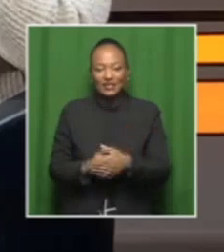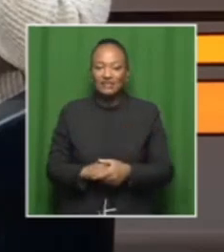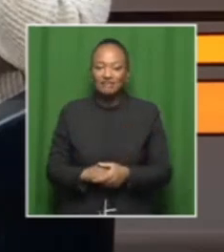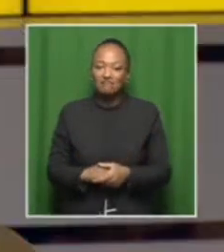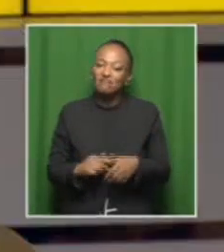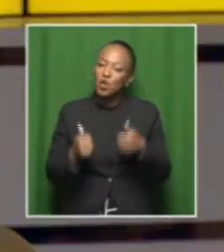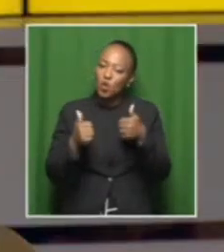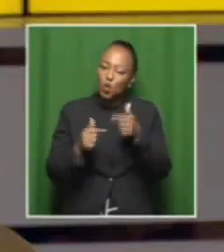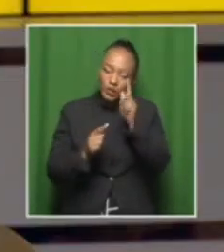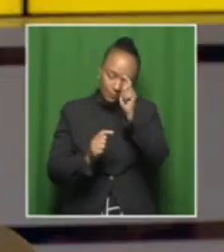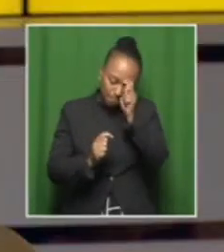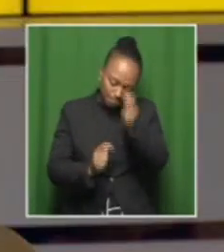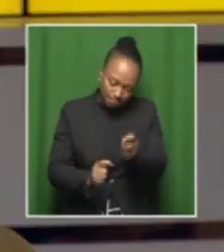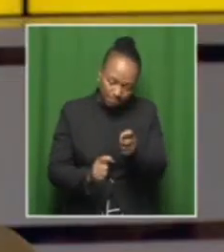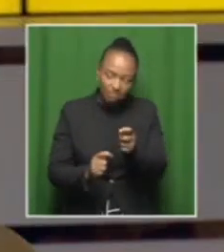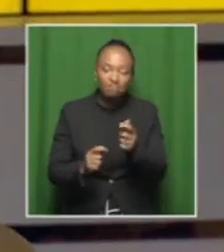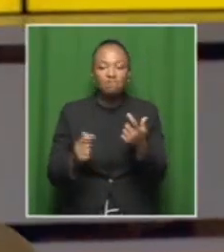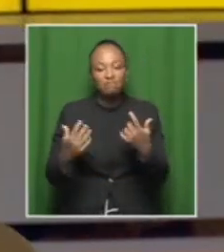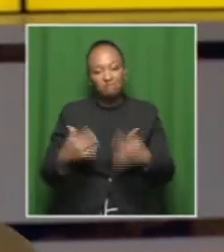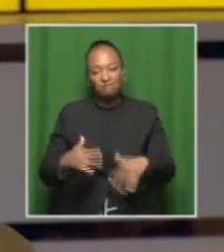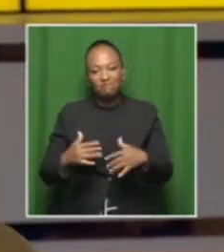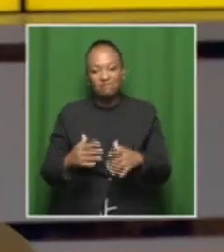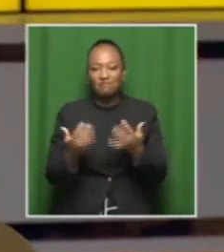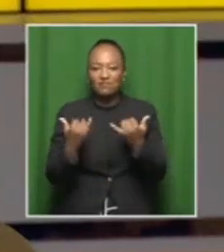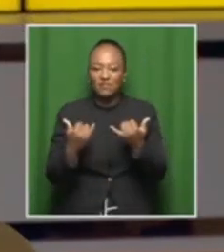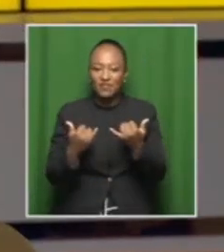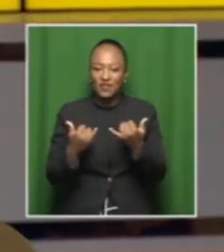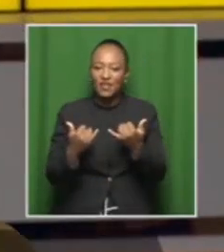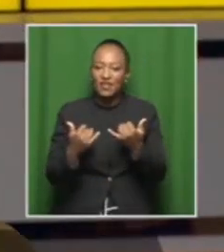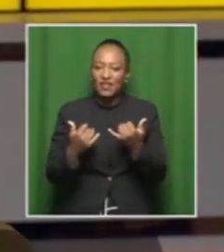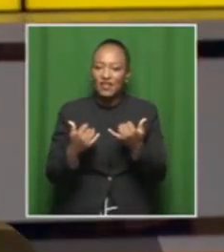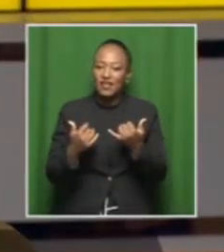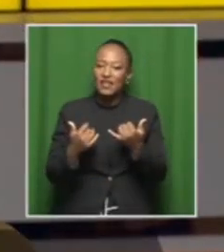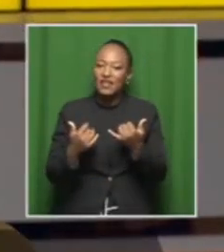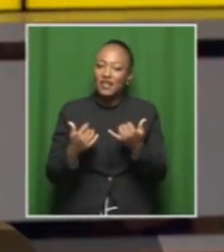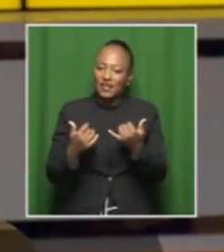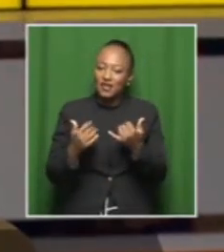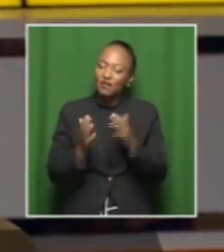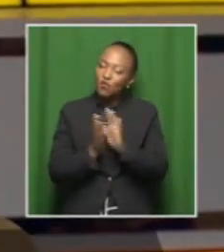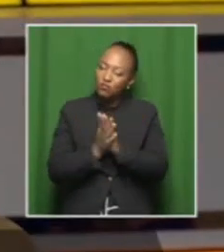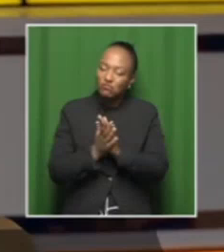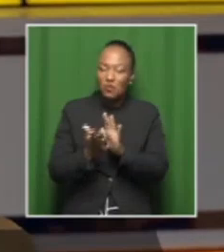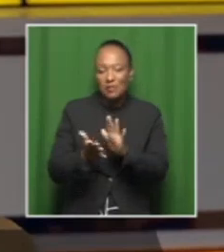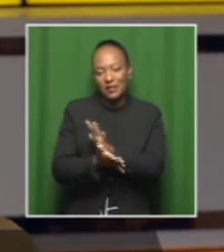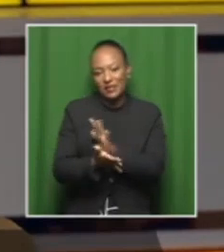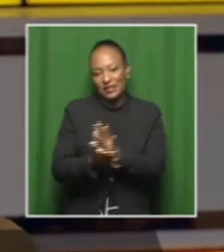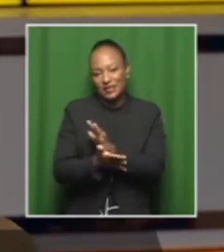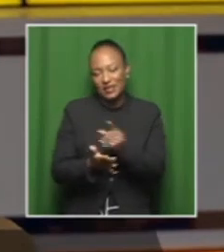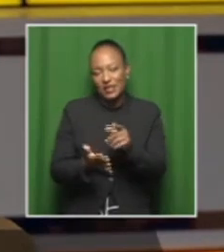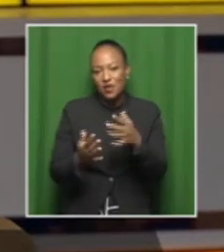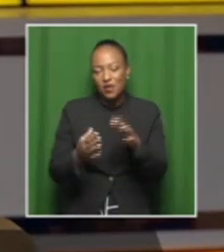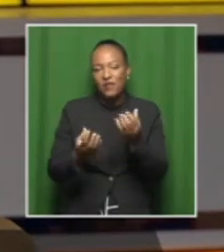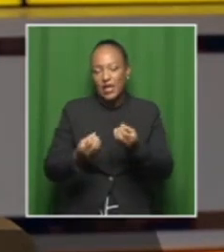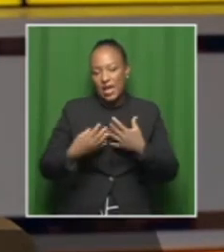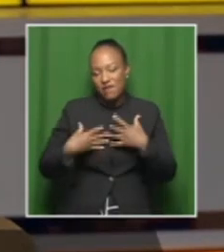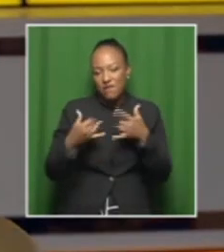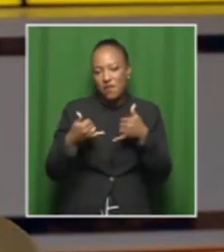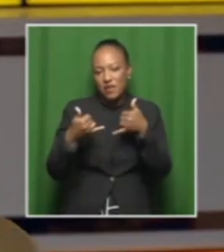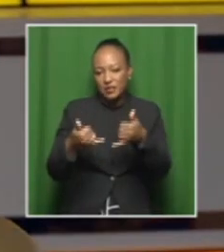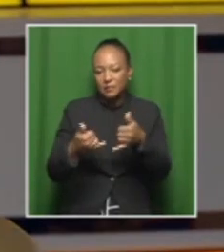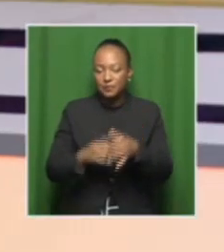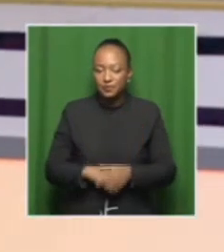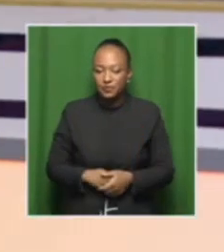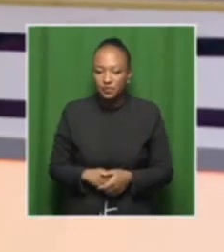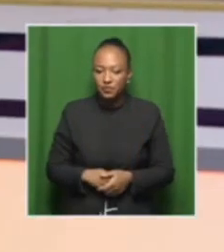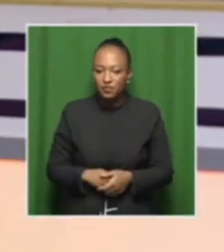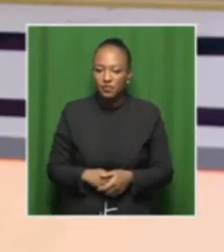good recognition in the industry, and yeah, we really shout out to all our subscribers called the operators. We really appreciate them because they're the ones that gave us that. What is it about